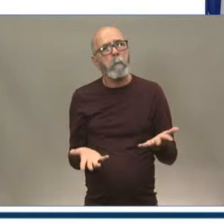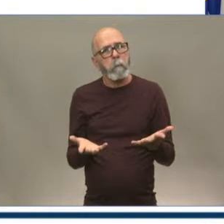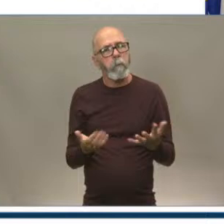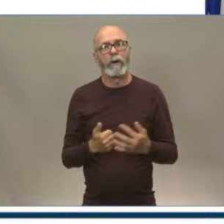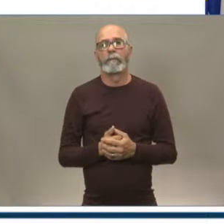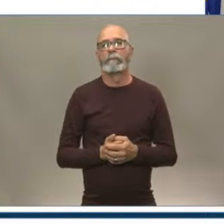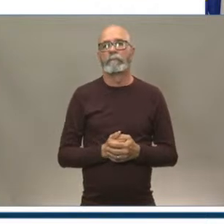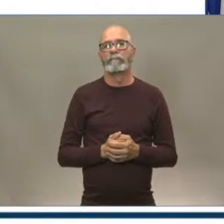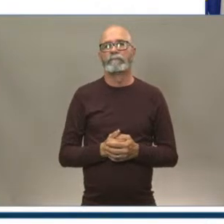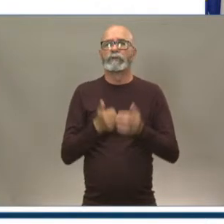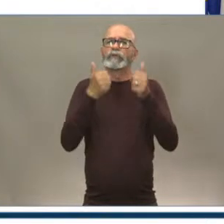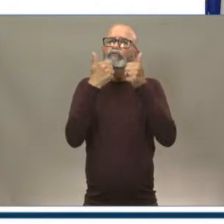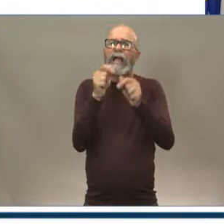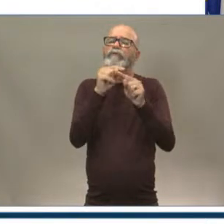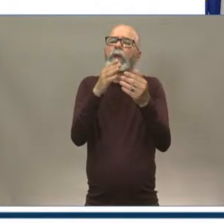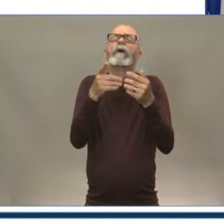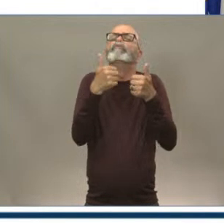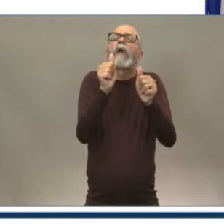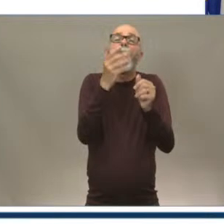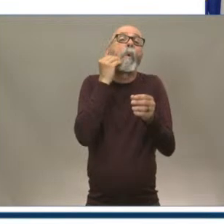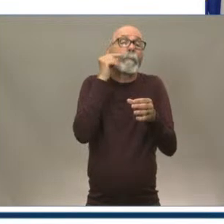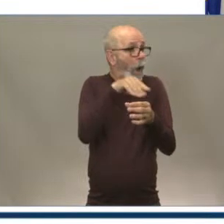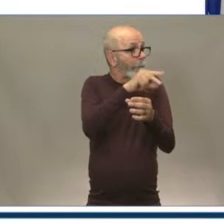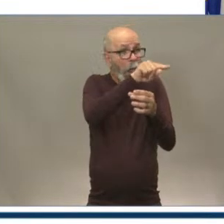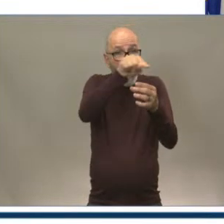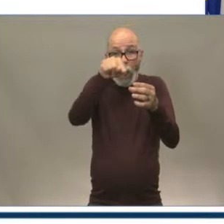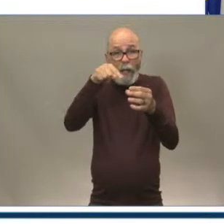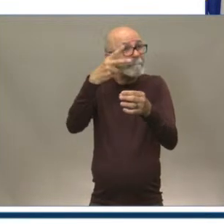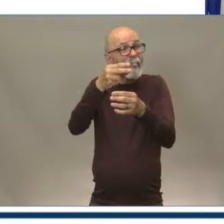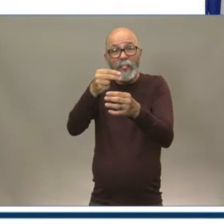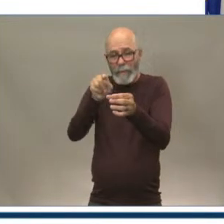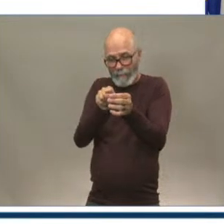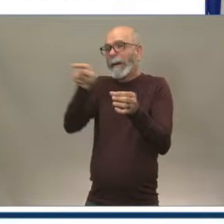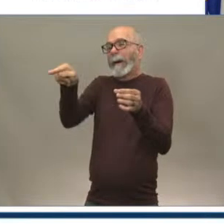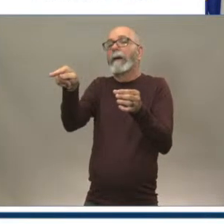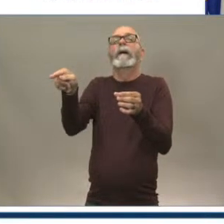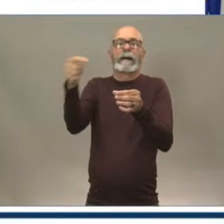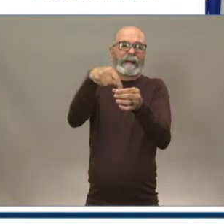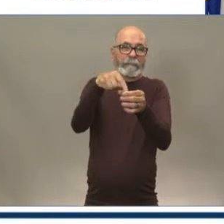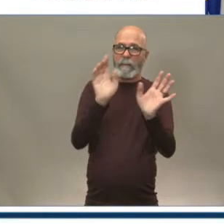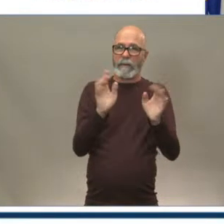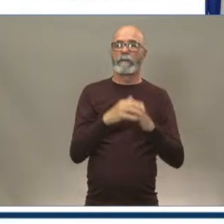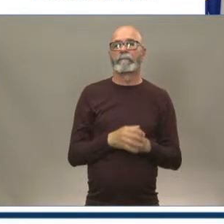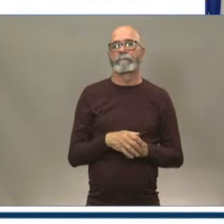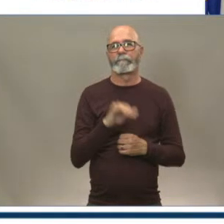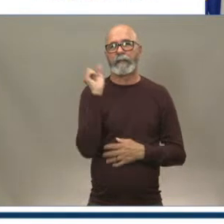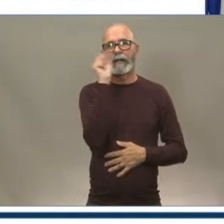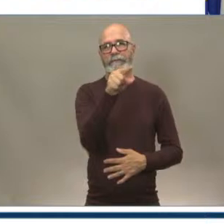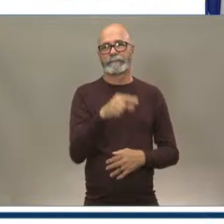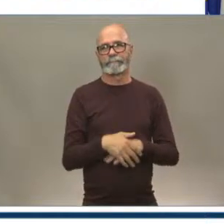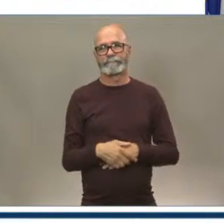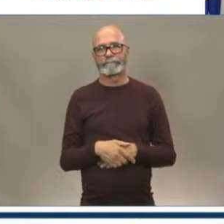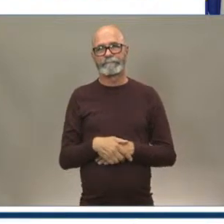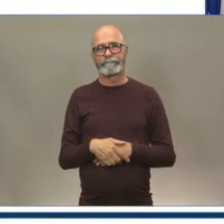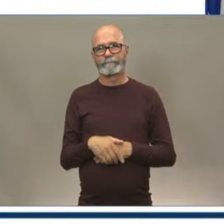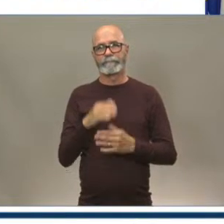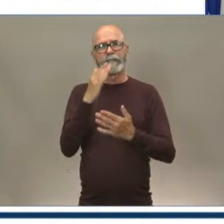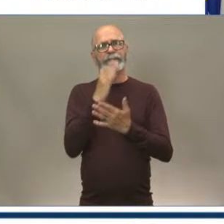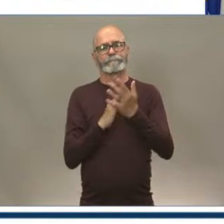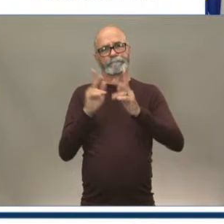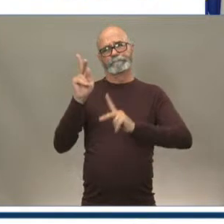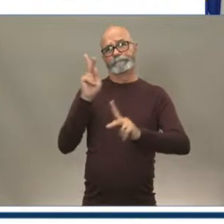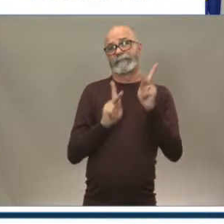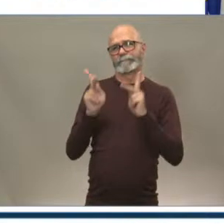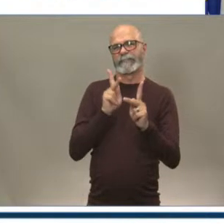Thank you. Premier, many childcare workers are parents themselves and are now struggling to juggle that work while helping their own kids with